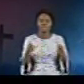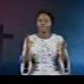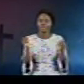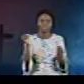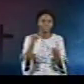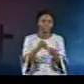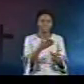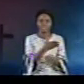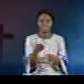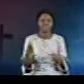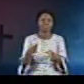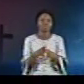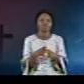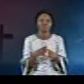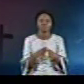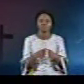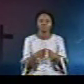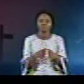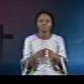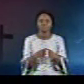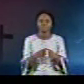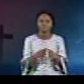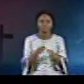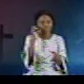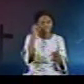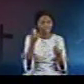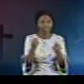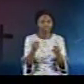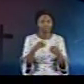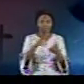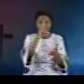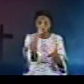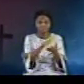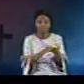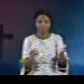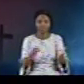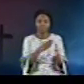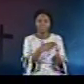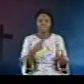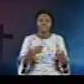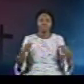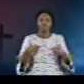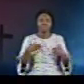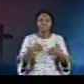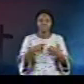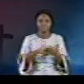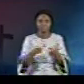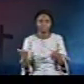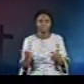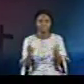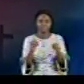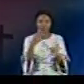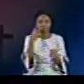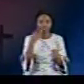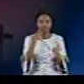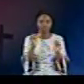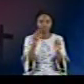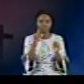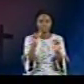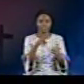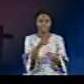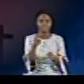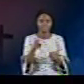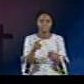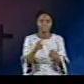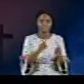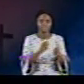Believing. He came believing, and the faith has given him soundness. Can you bend yourself? Can you say that? Bend